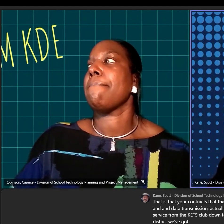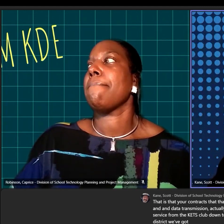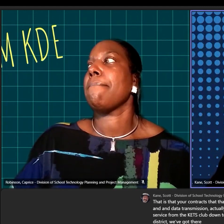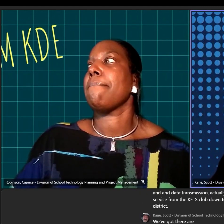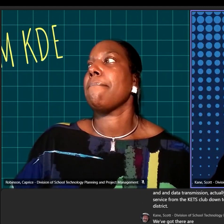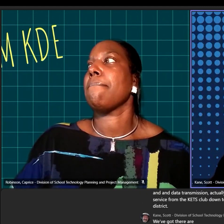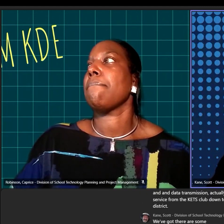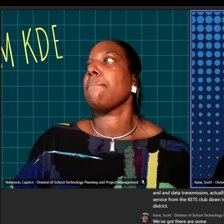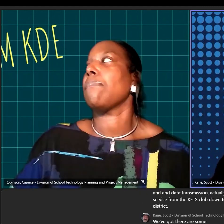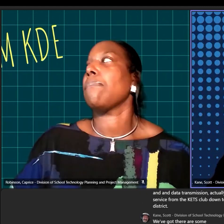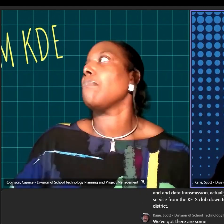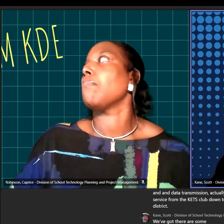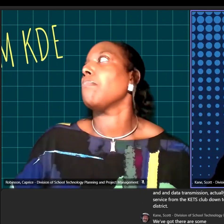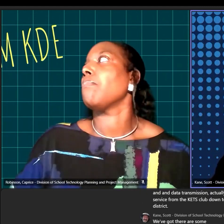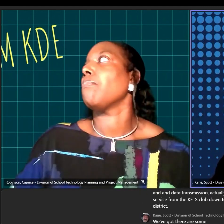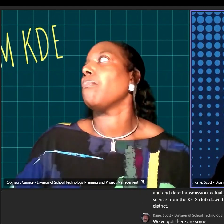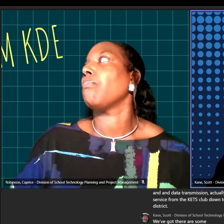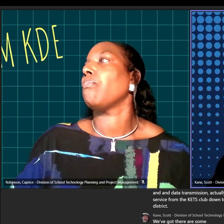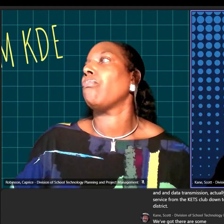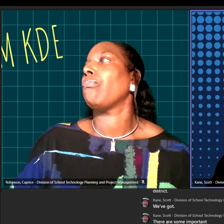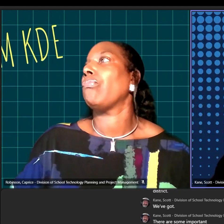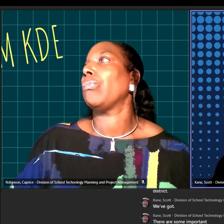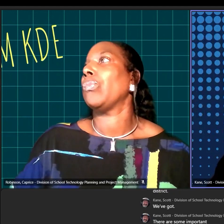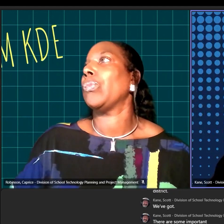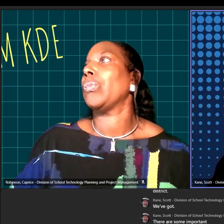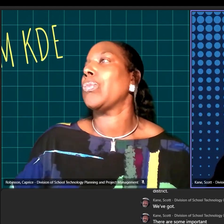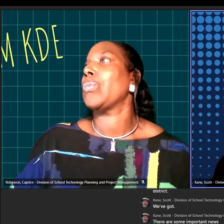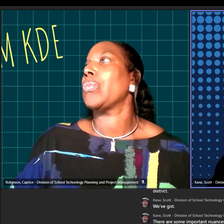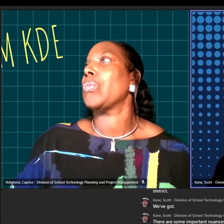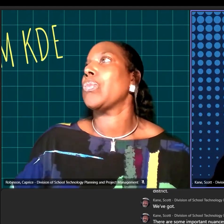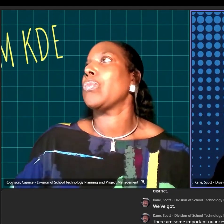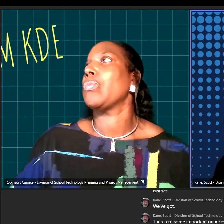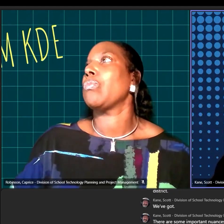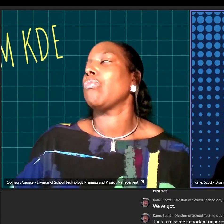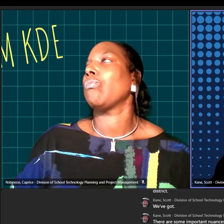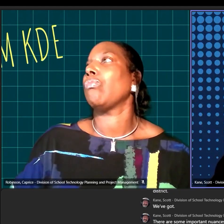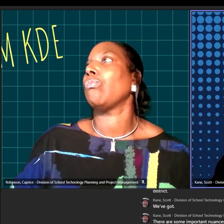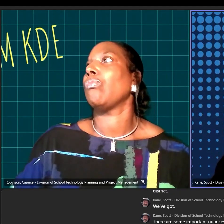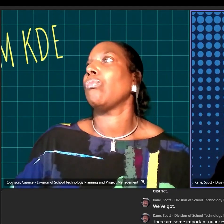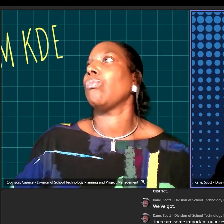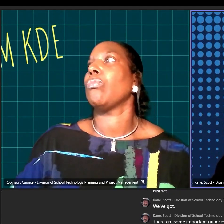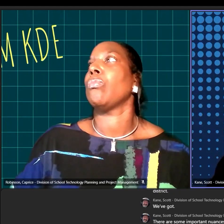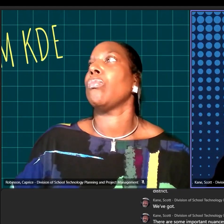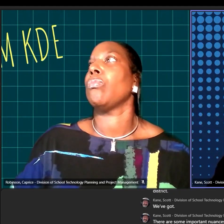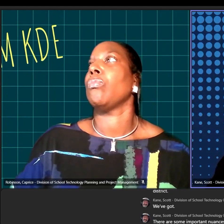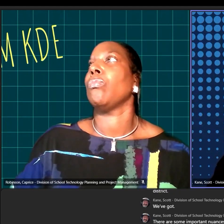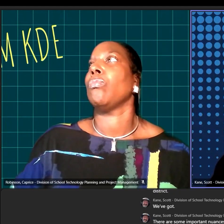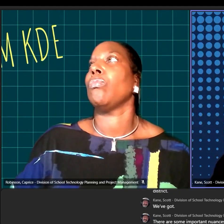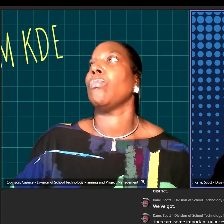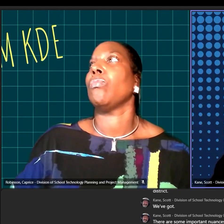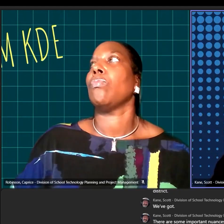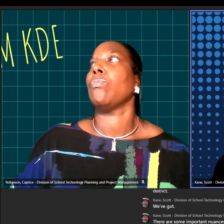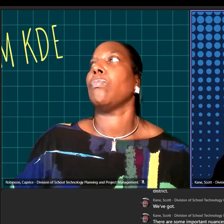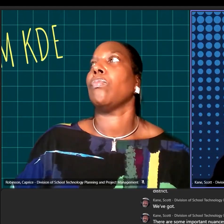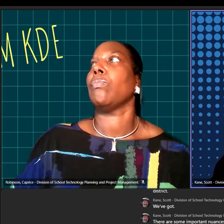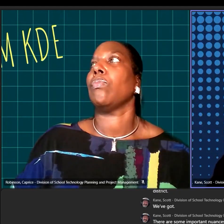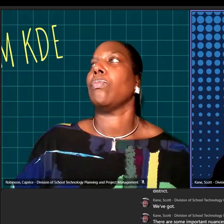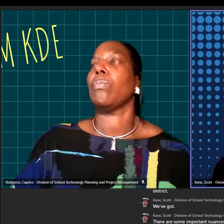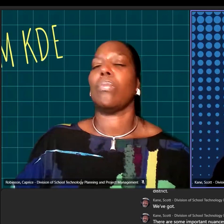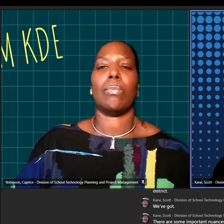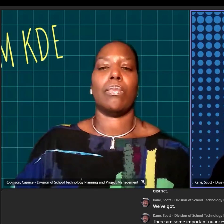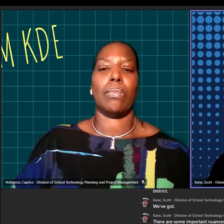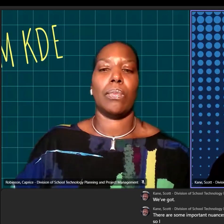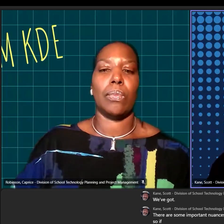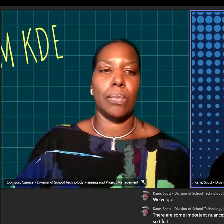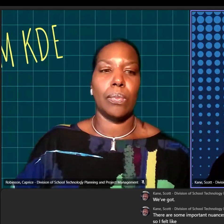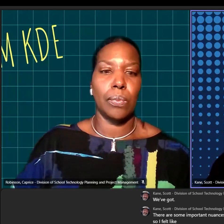There are some important nuances that are a part of that process. And